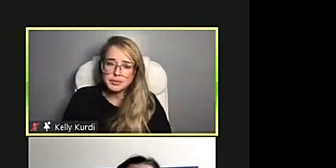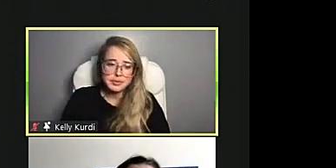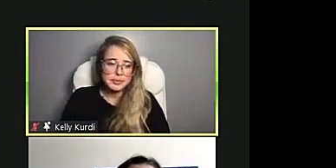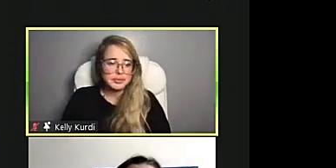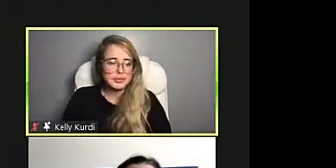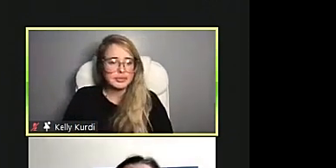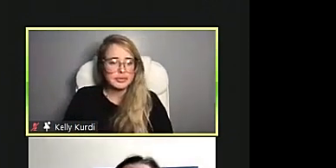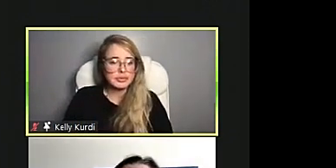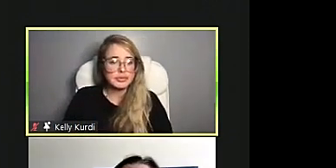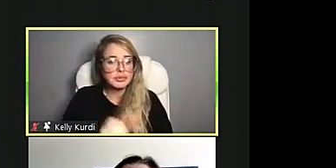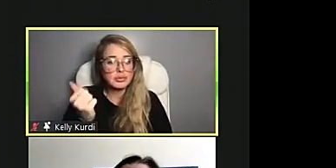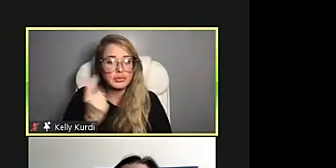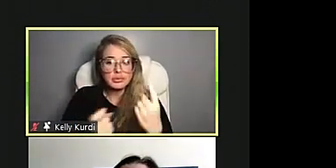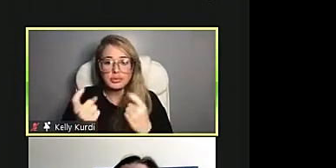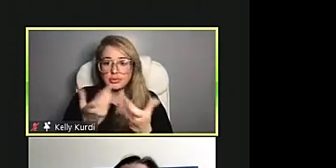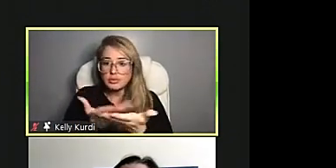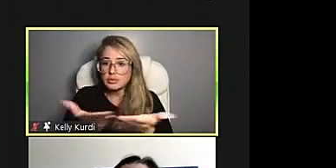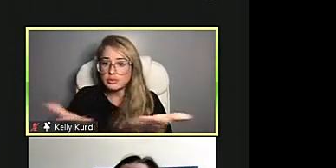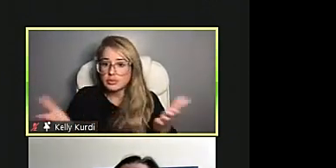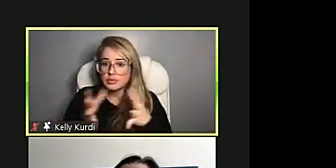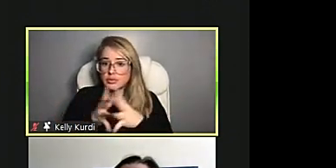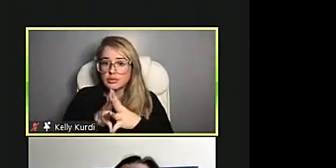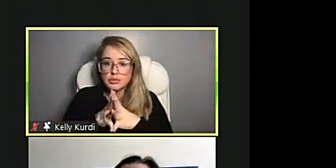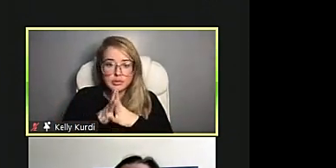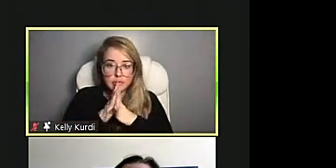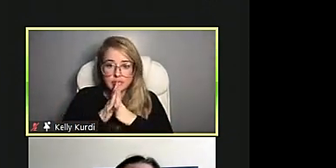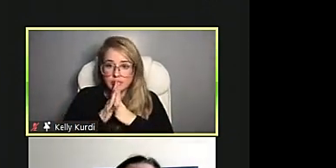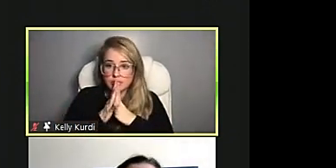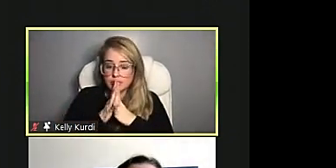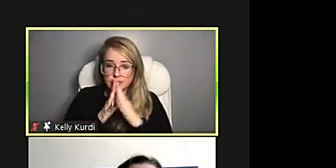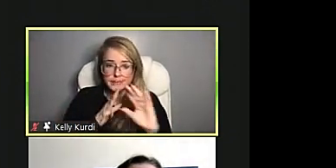All right, do we have any other first questions in the room?